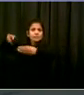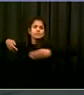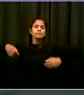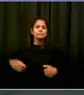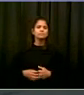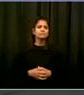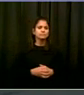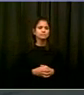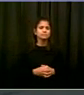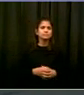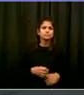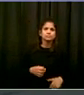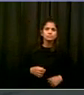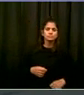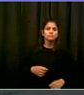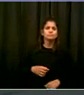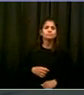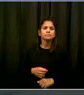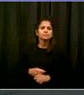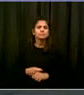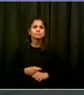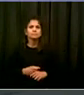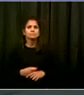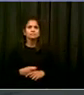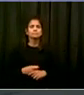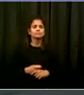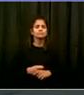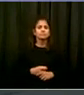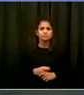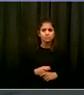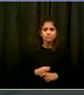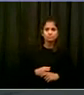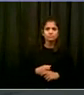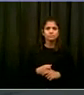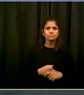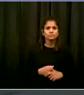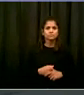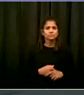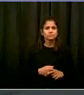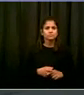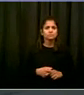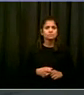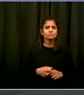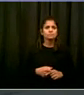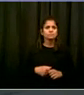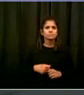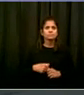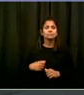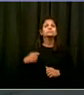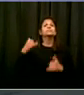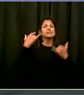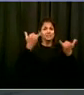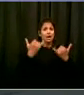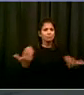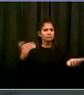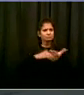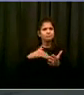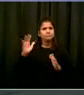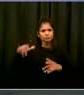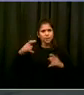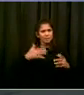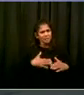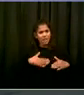have to be addressed. The gatherings have to be addressed. Mask wearing. We'll be working on all these fronts. But